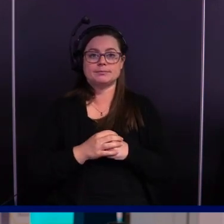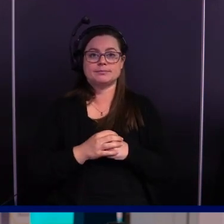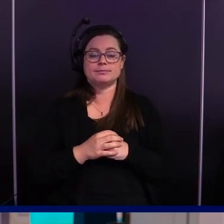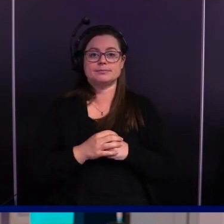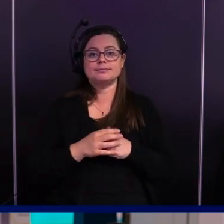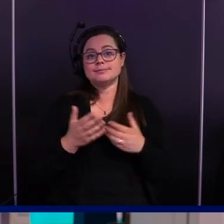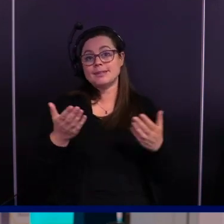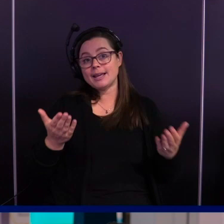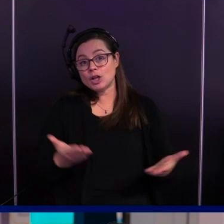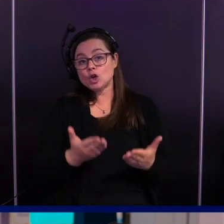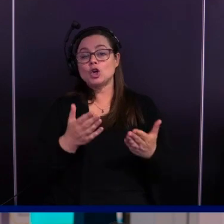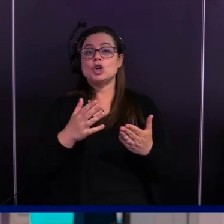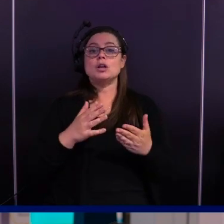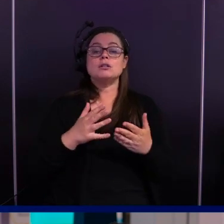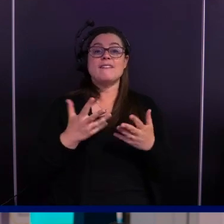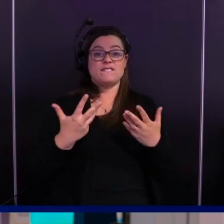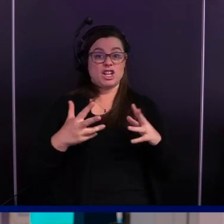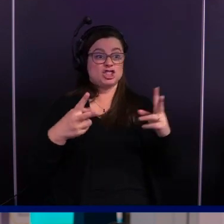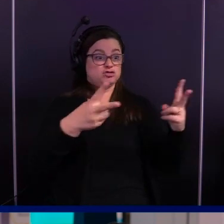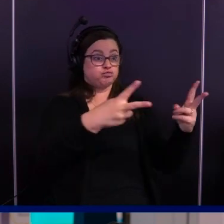basically, once you did this,